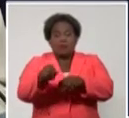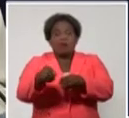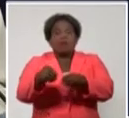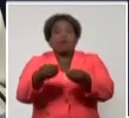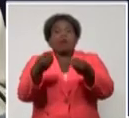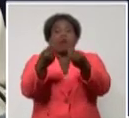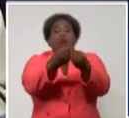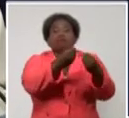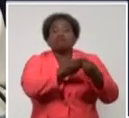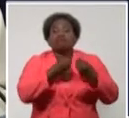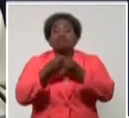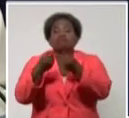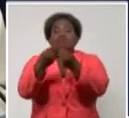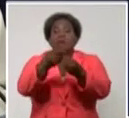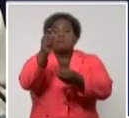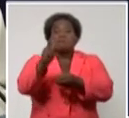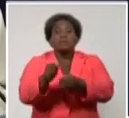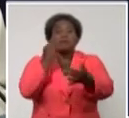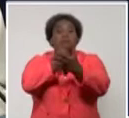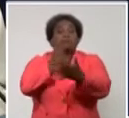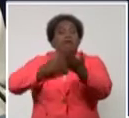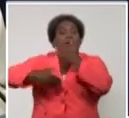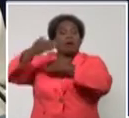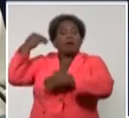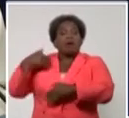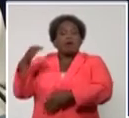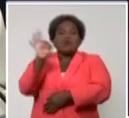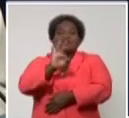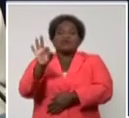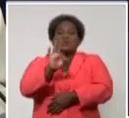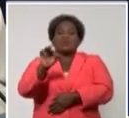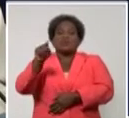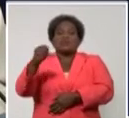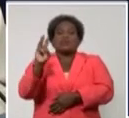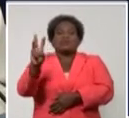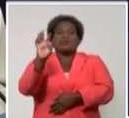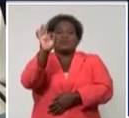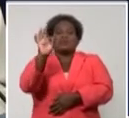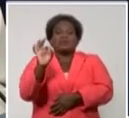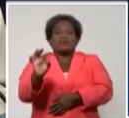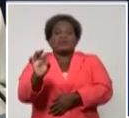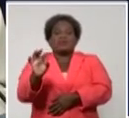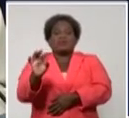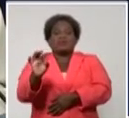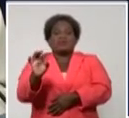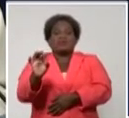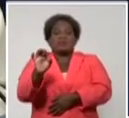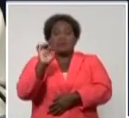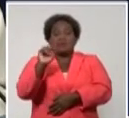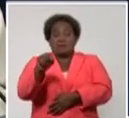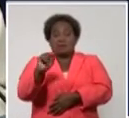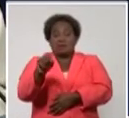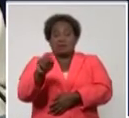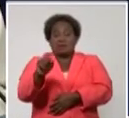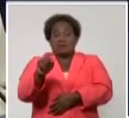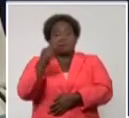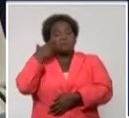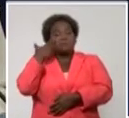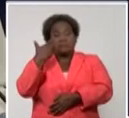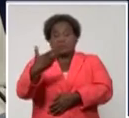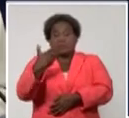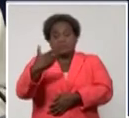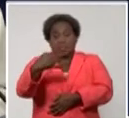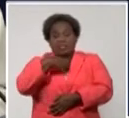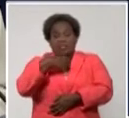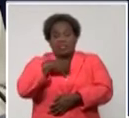testing has risen to 83.5%. The patient diagnosed yesterday is 21 years of age and from the province of Havana,